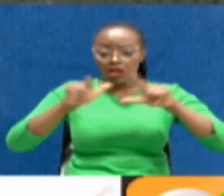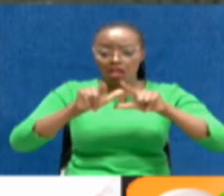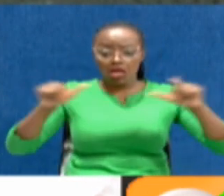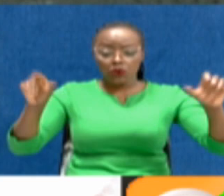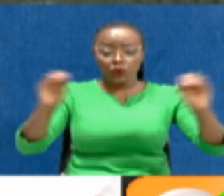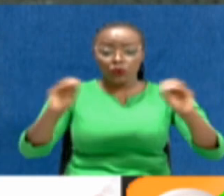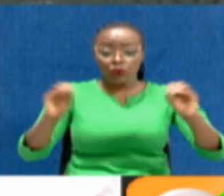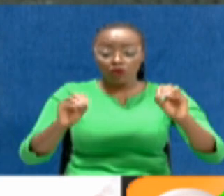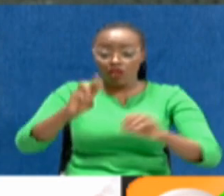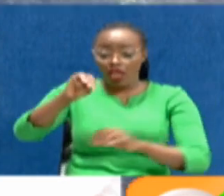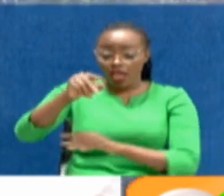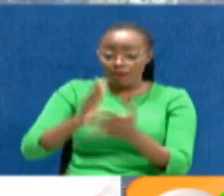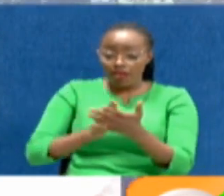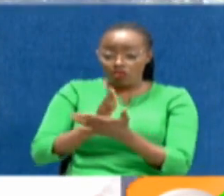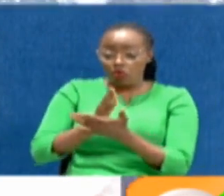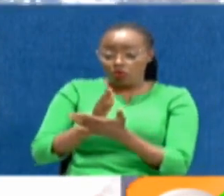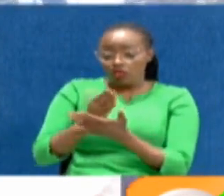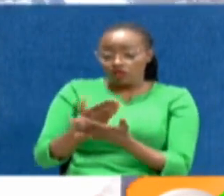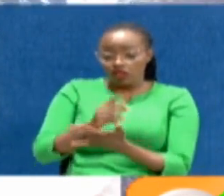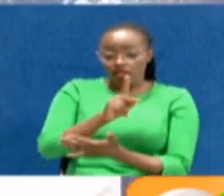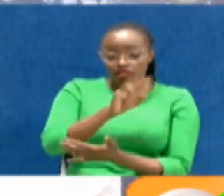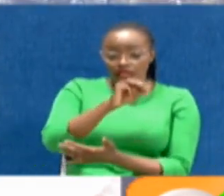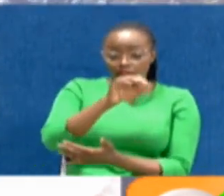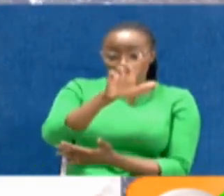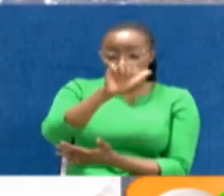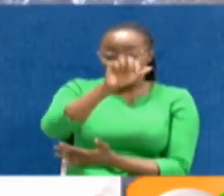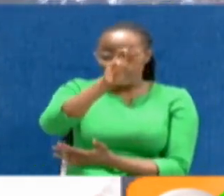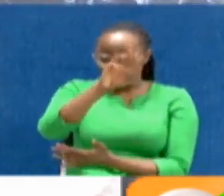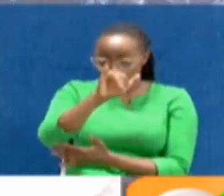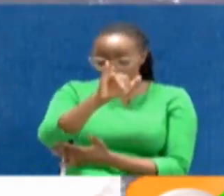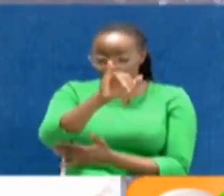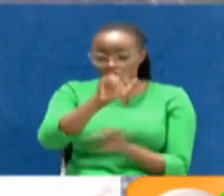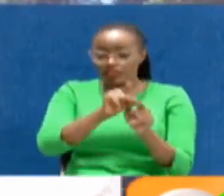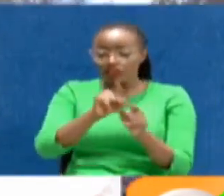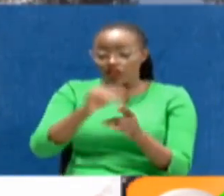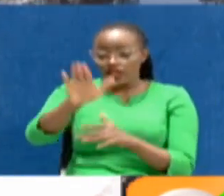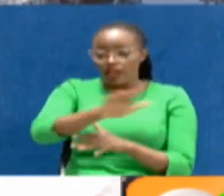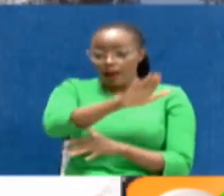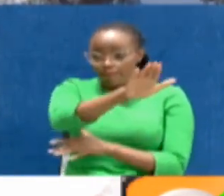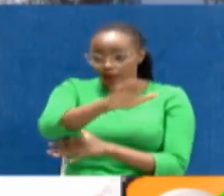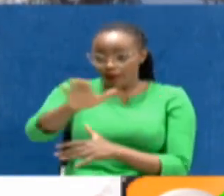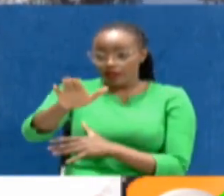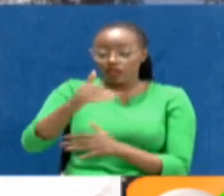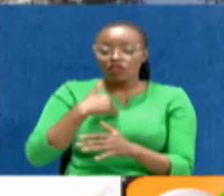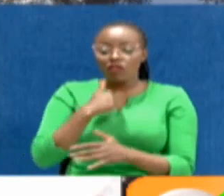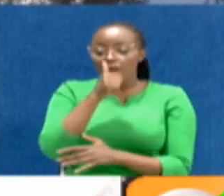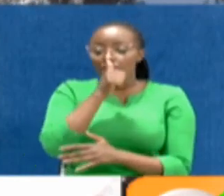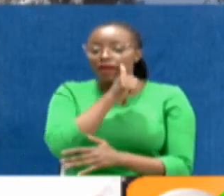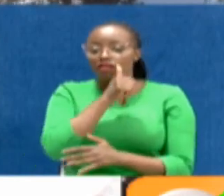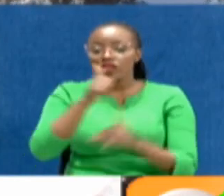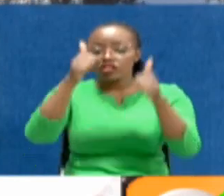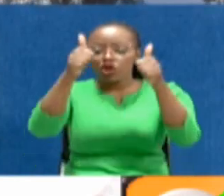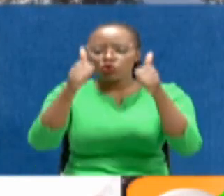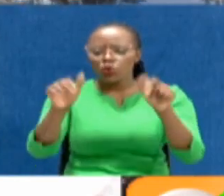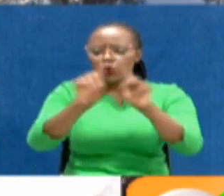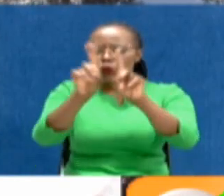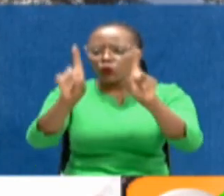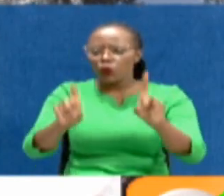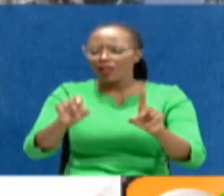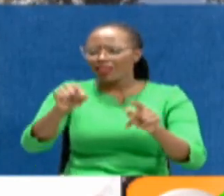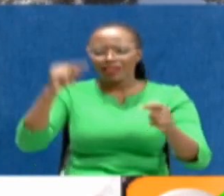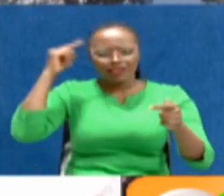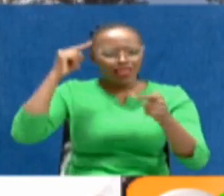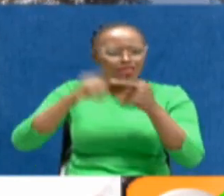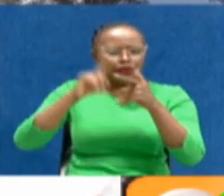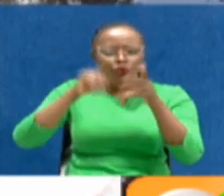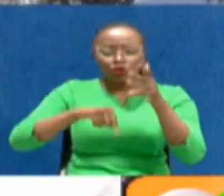land. MPs led by backbenchers Kimilili MP Muhisa Kitui in Parliament then, in a private notice, questioned the purpose of the